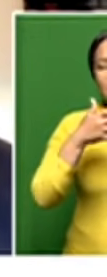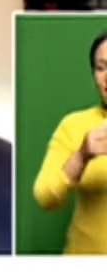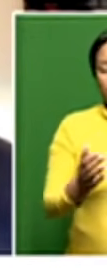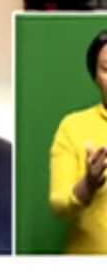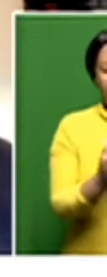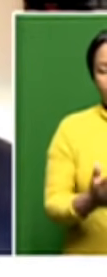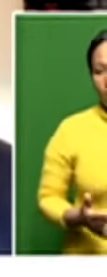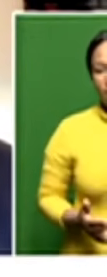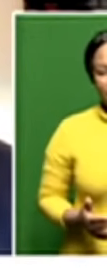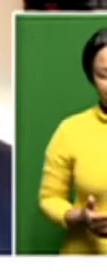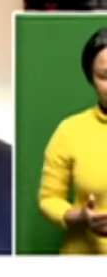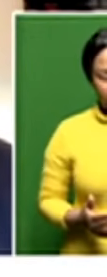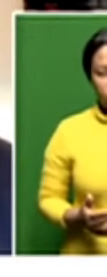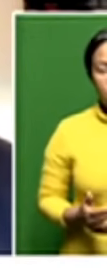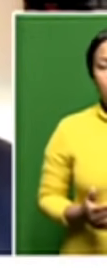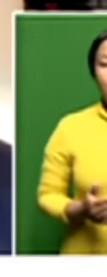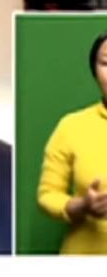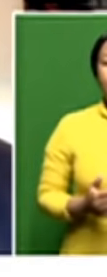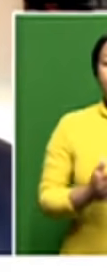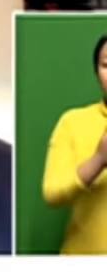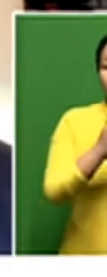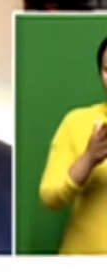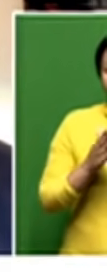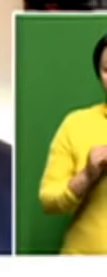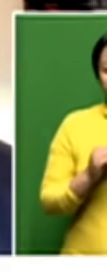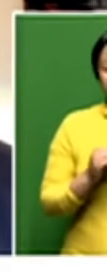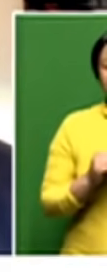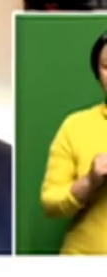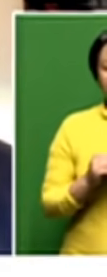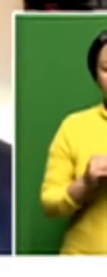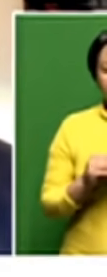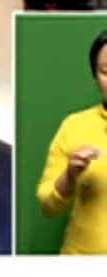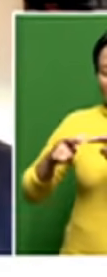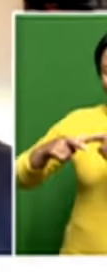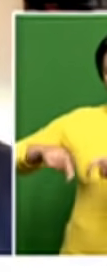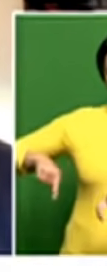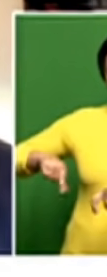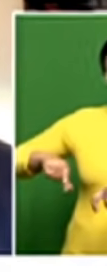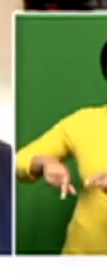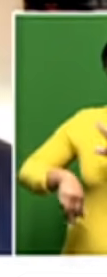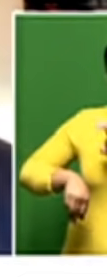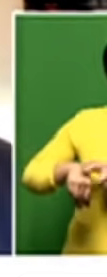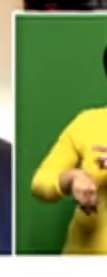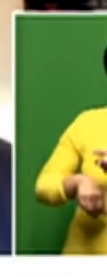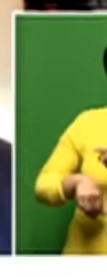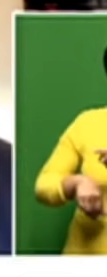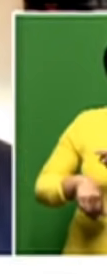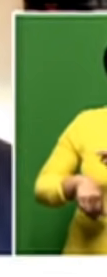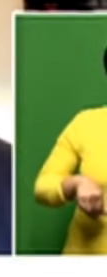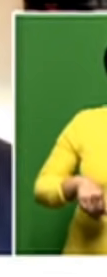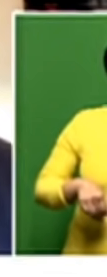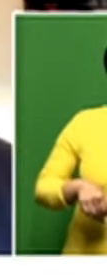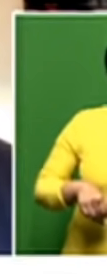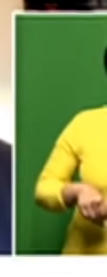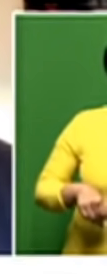supermarket or any wholesaler. They don't even need to have proof of payment to be able to get the refund. And